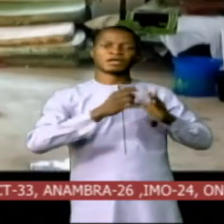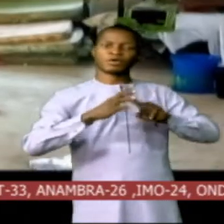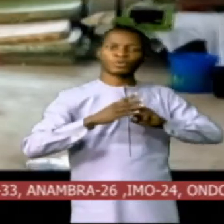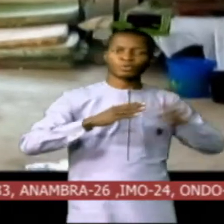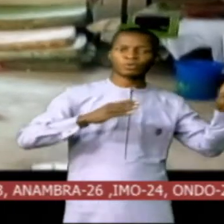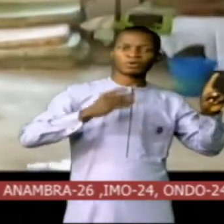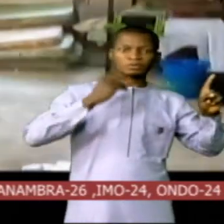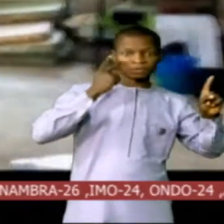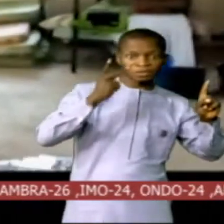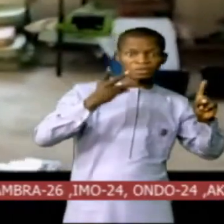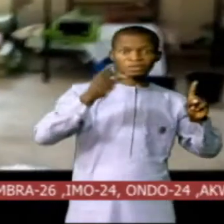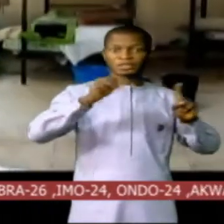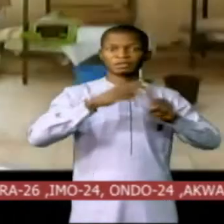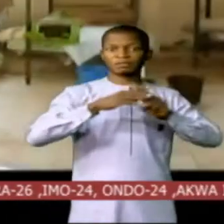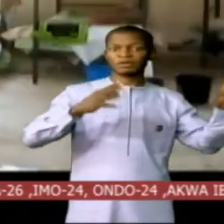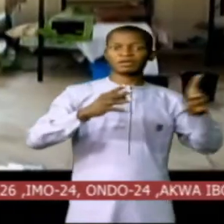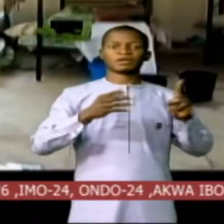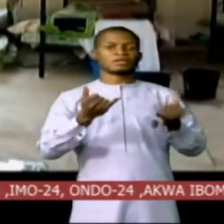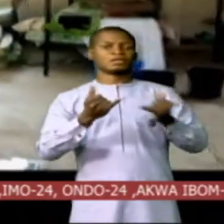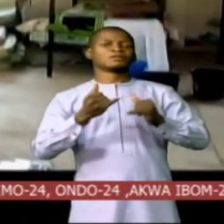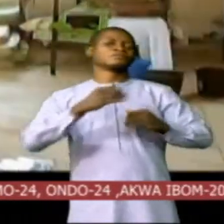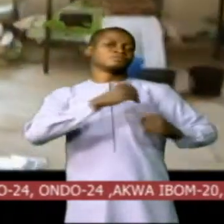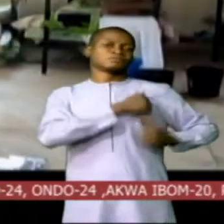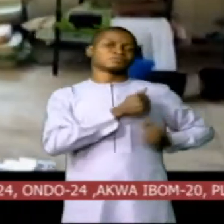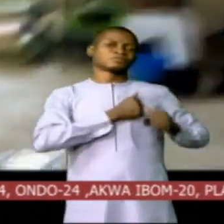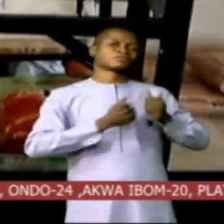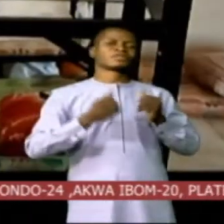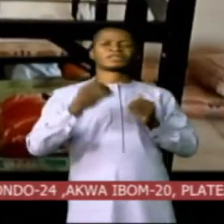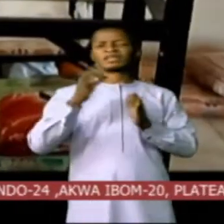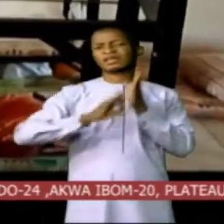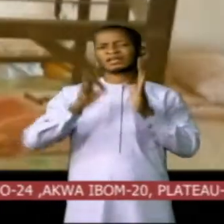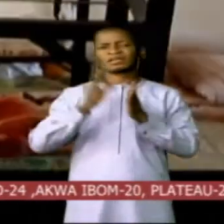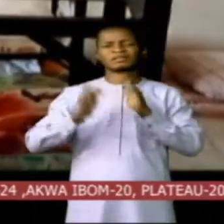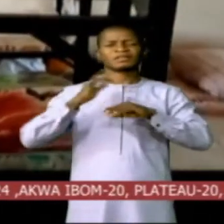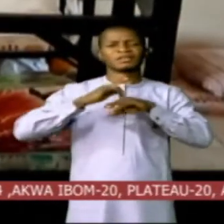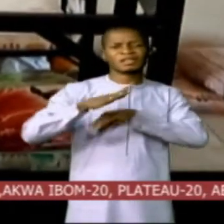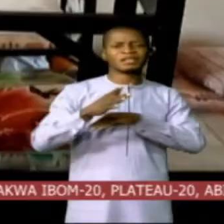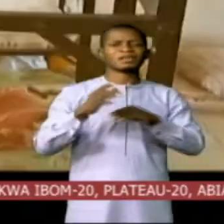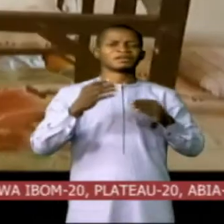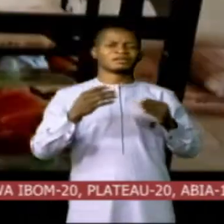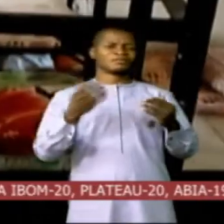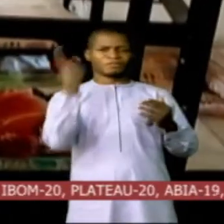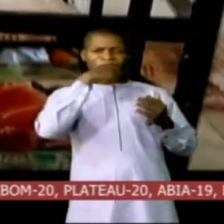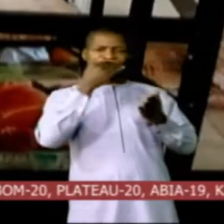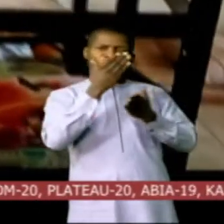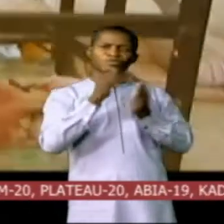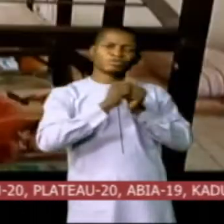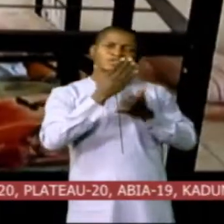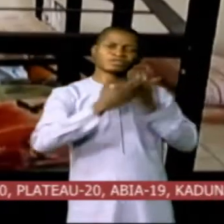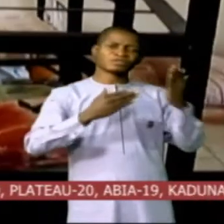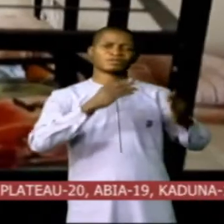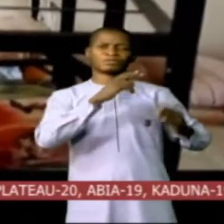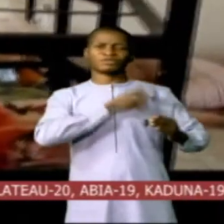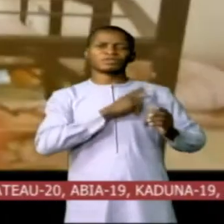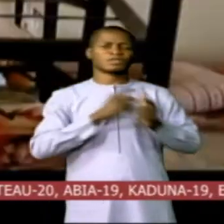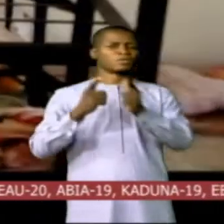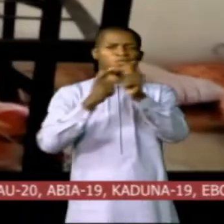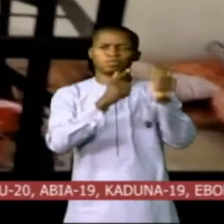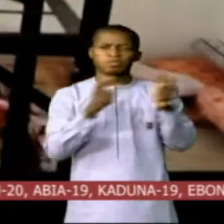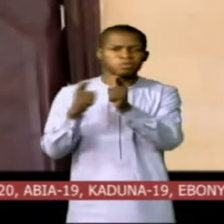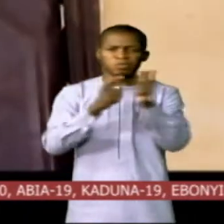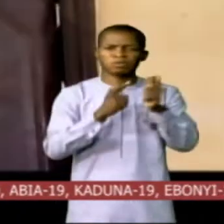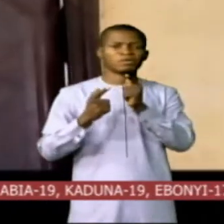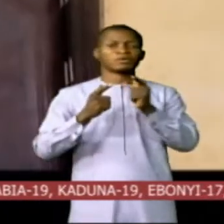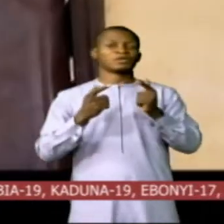They added that the abductors earlier had an encounter with some security personnel and they exchanged fire.